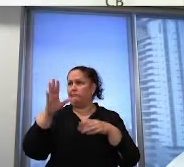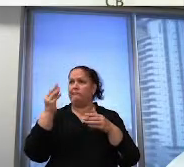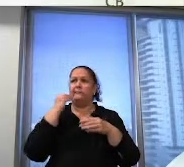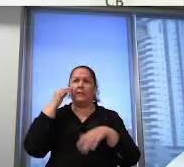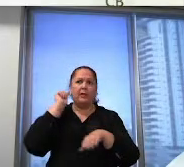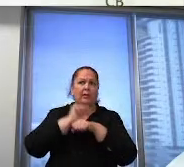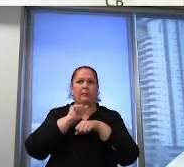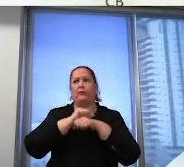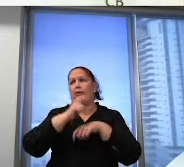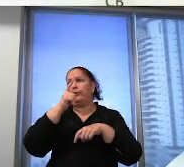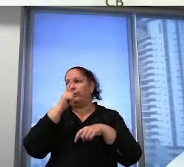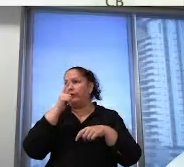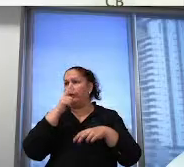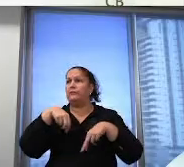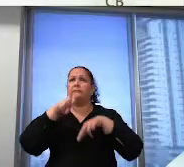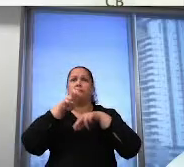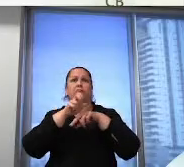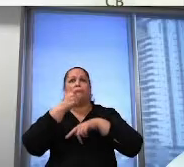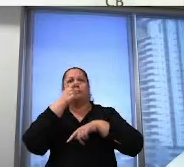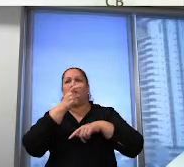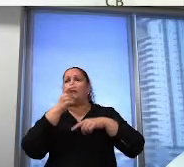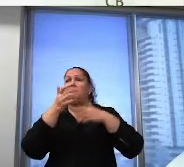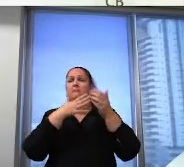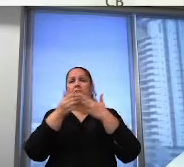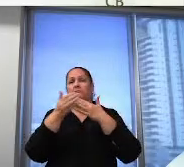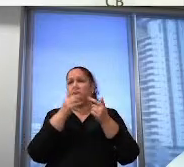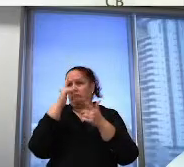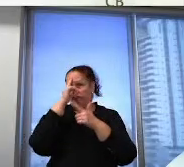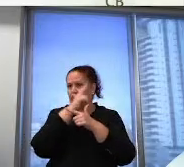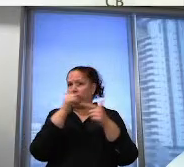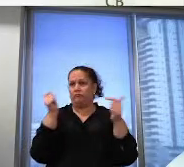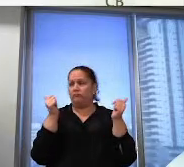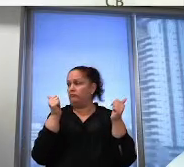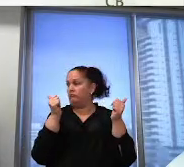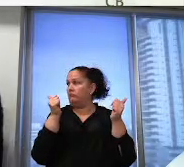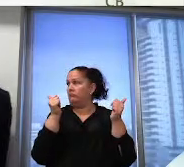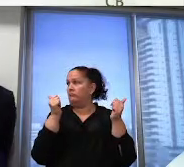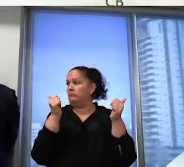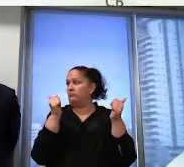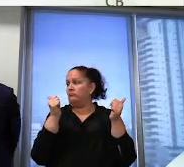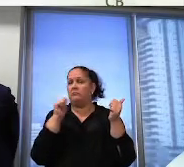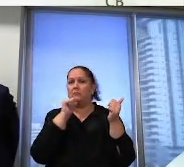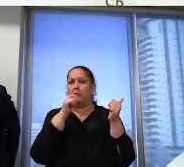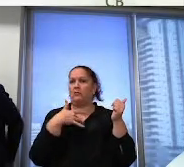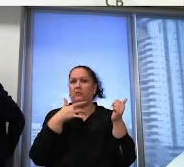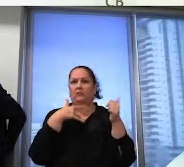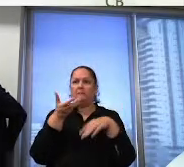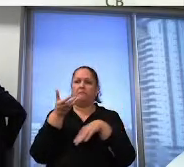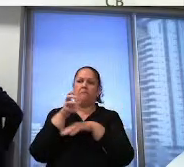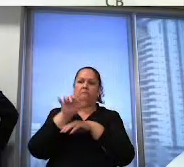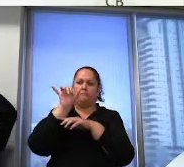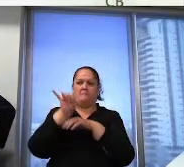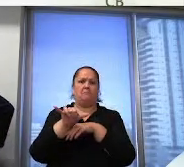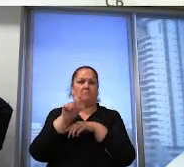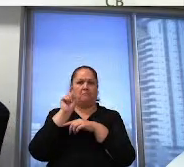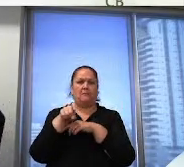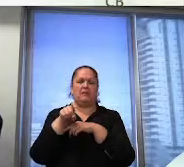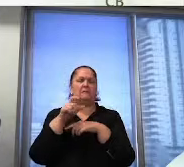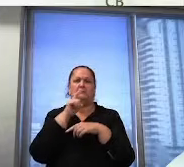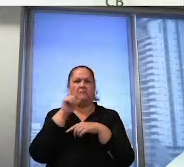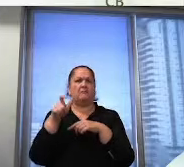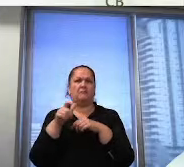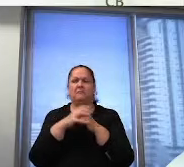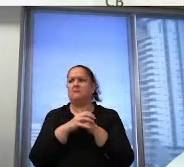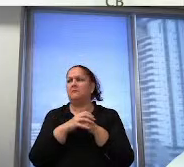lunch, you can go do your homework, you can sit here and absorb it all, whatever you feel like doing, but don't feel like you have to be there. I know many of